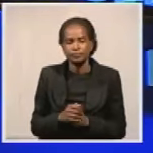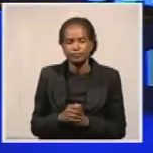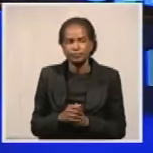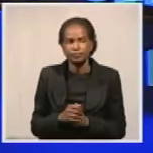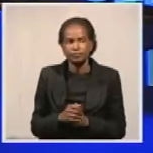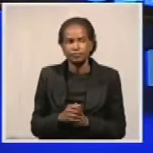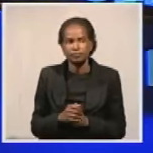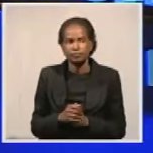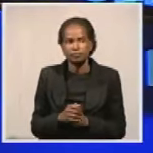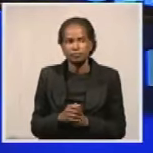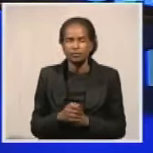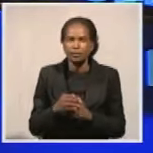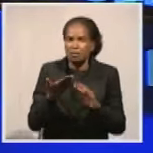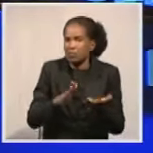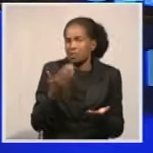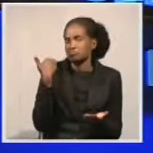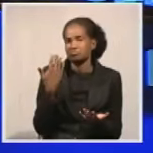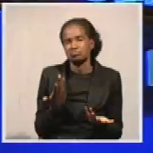in the past.